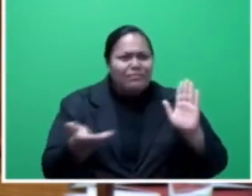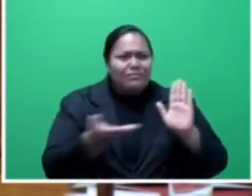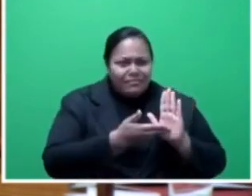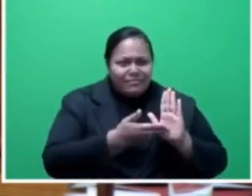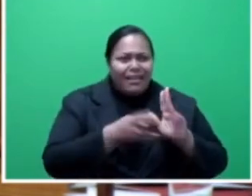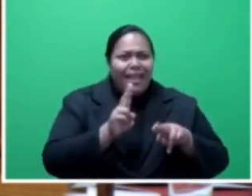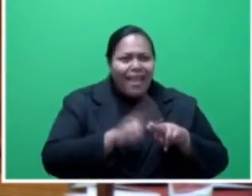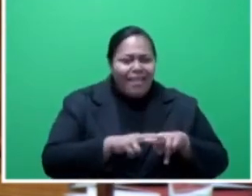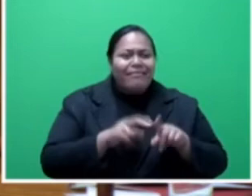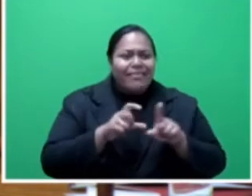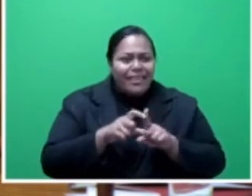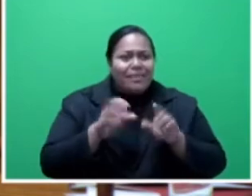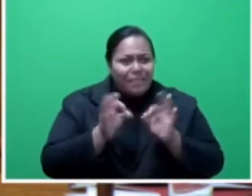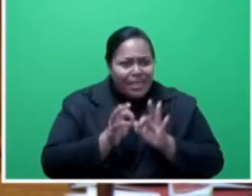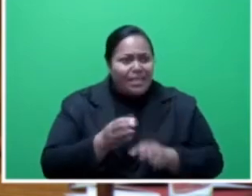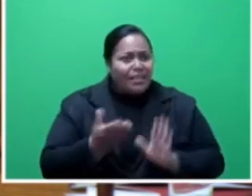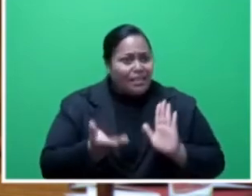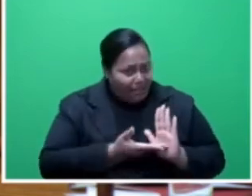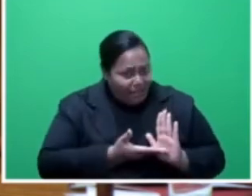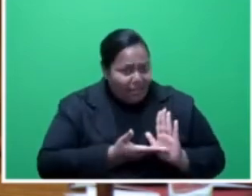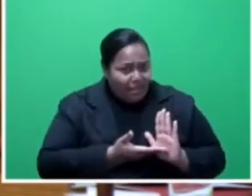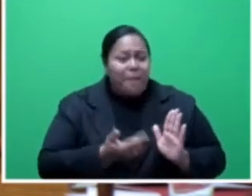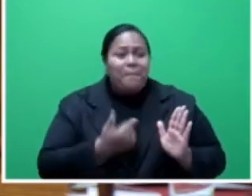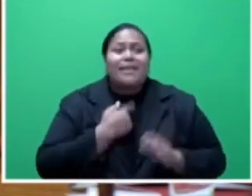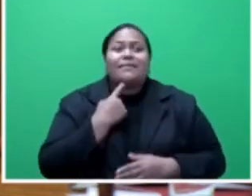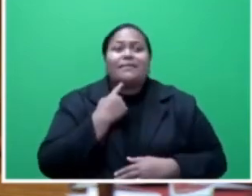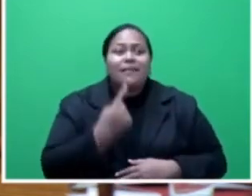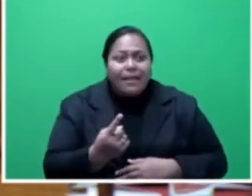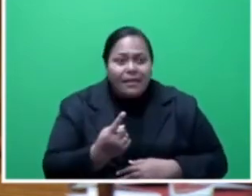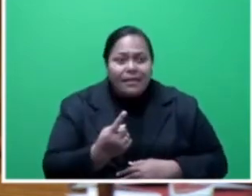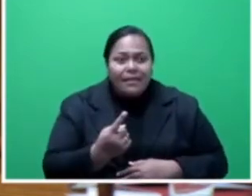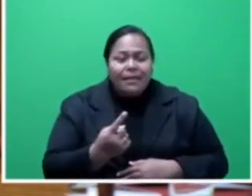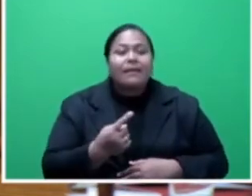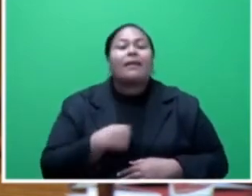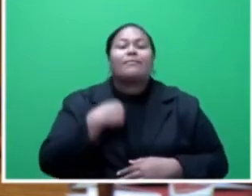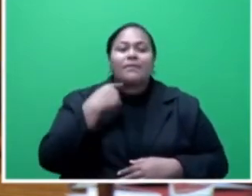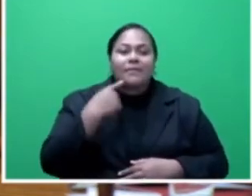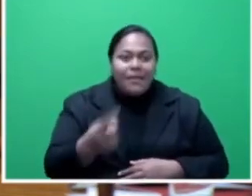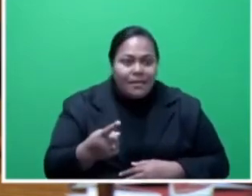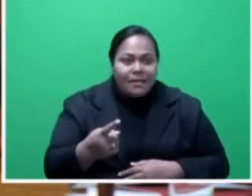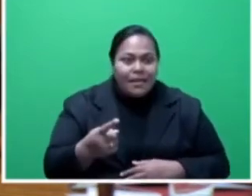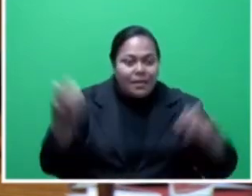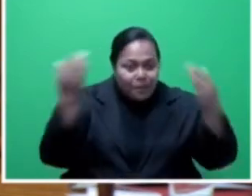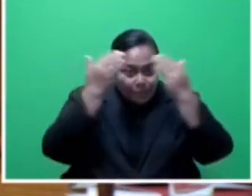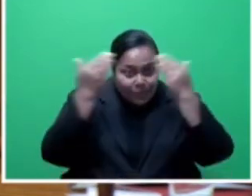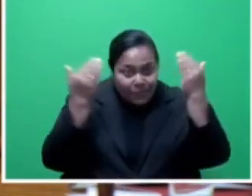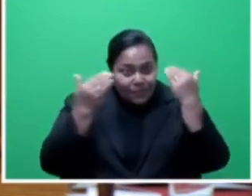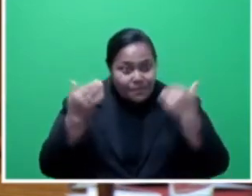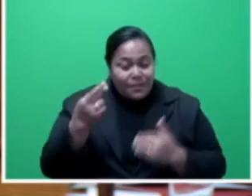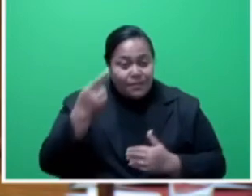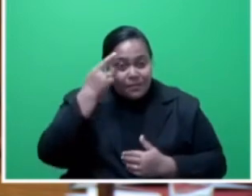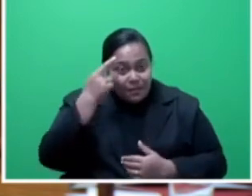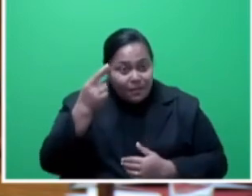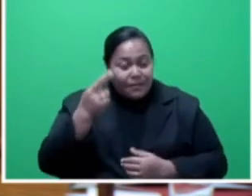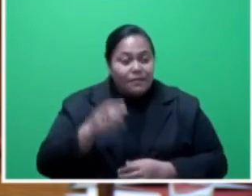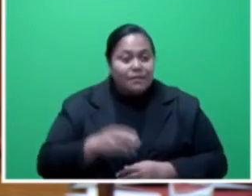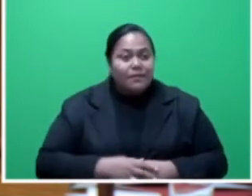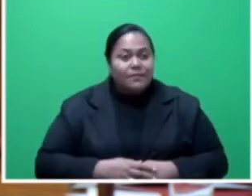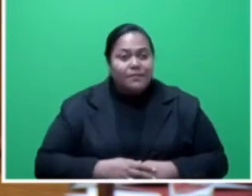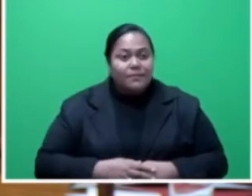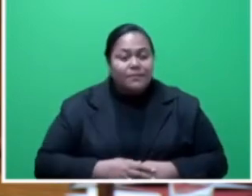doing. That's what I'm saying. That's what I'm saying, Mr. Speaker, sir. Even